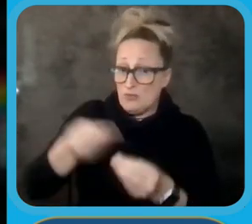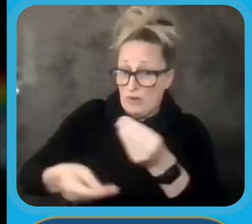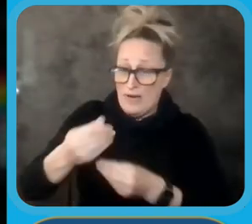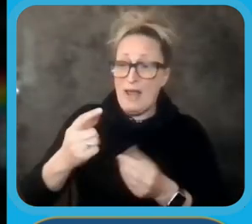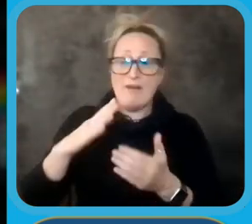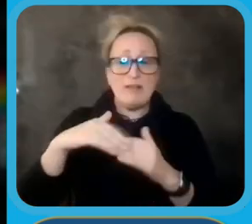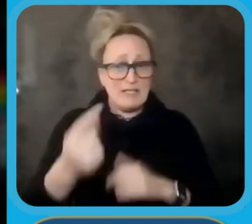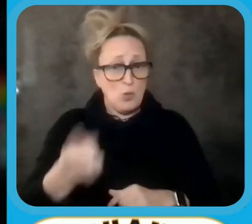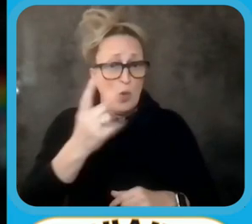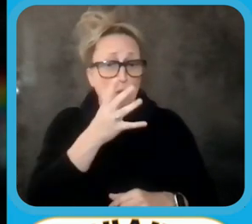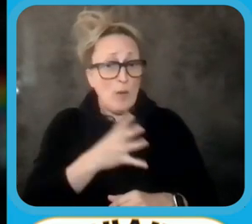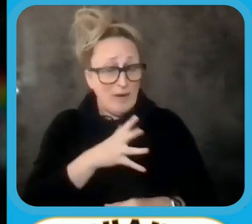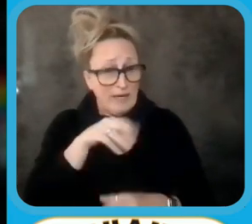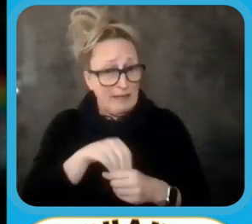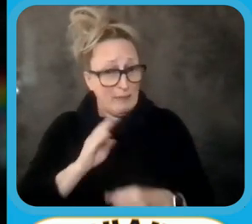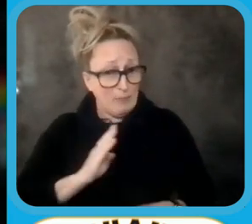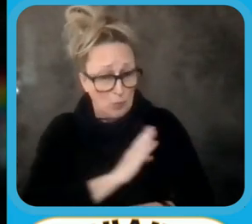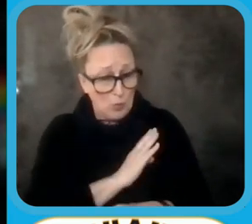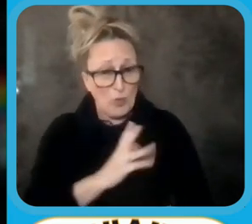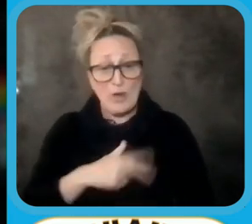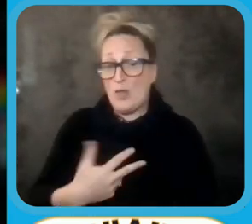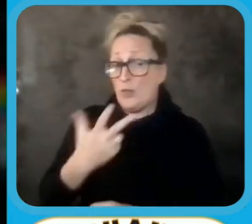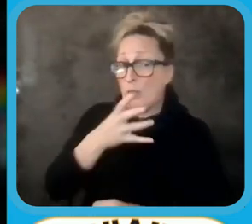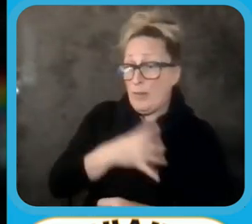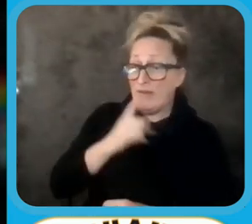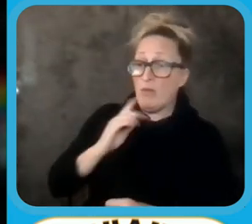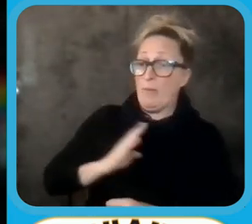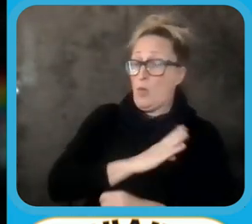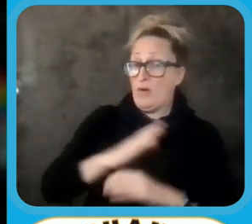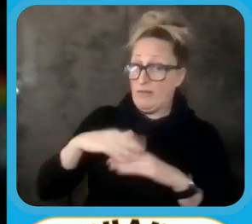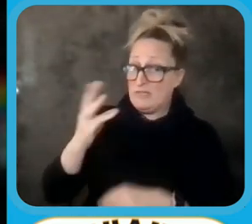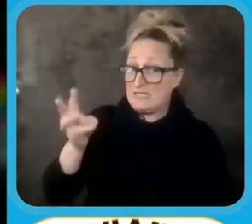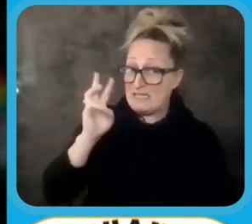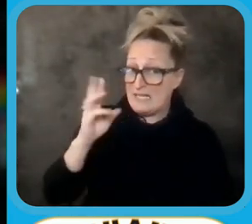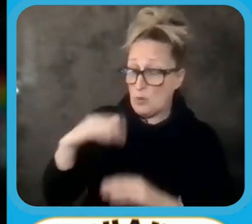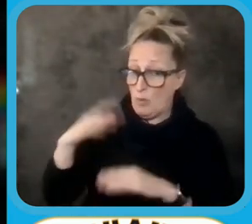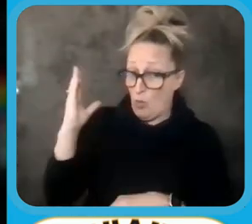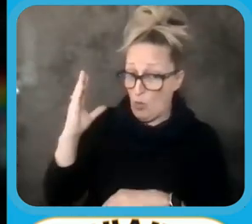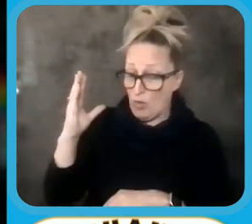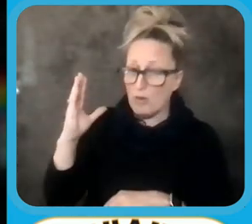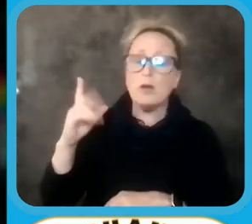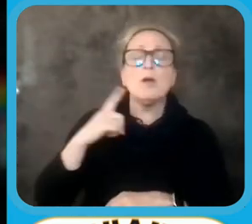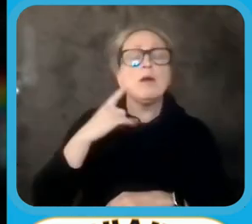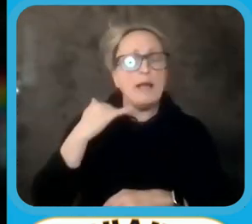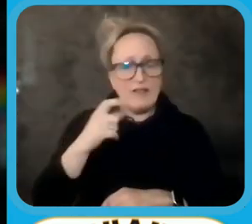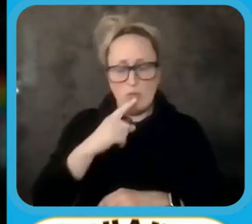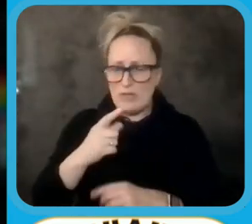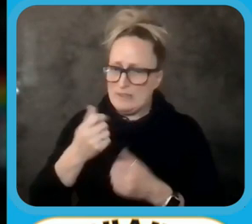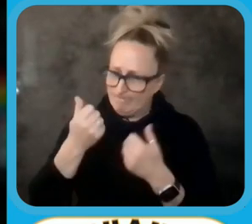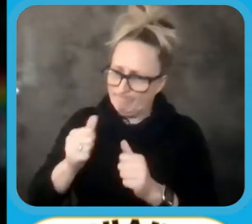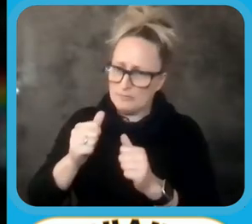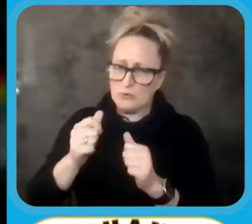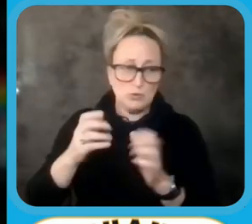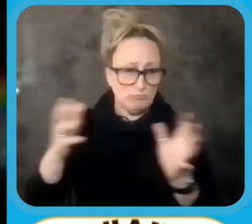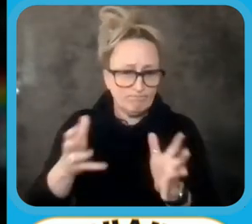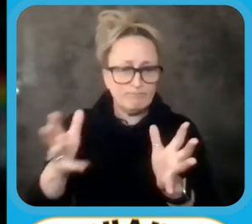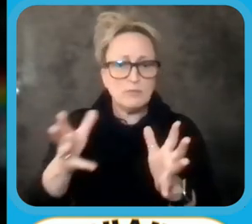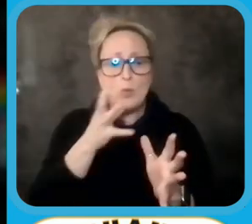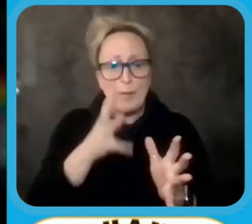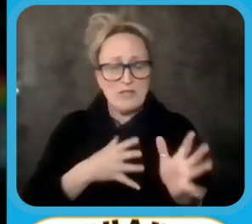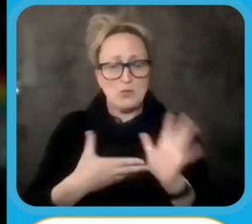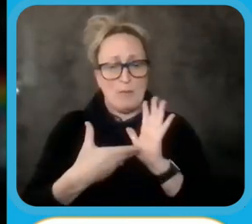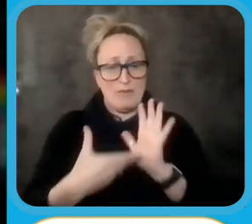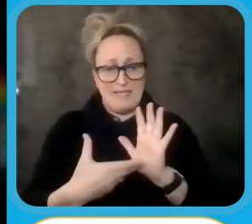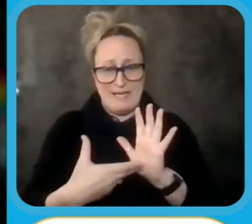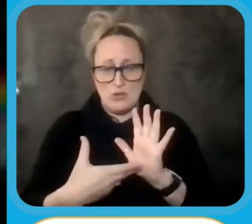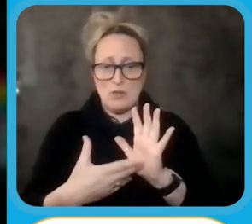on their board and 3 women for boards with 6 or more, California doubled down on efforts to increase women's representation